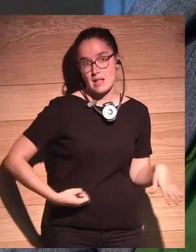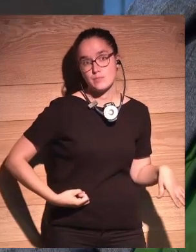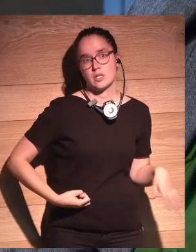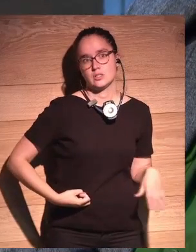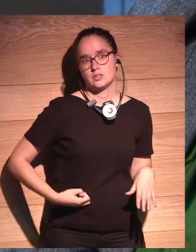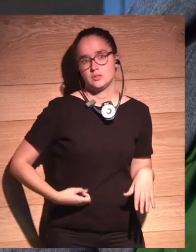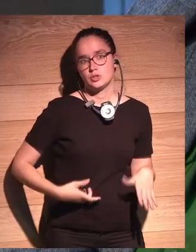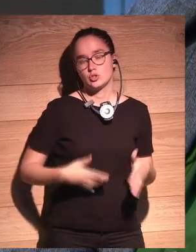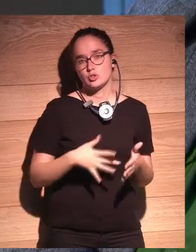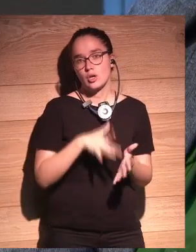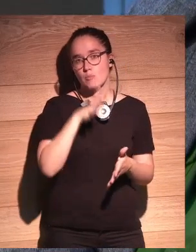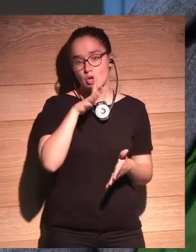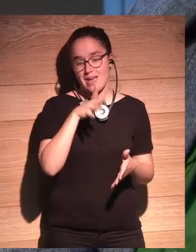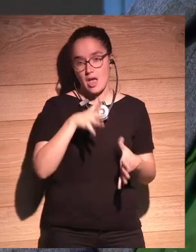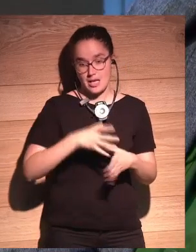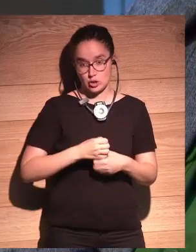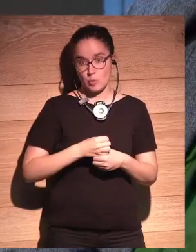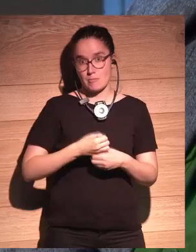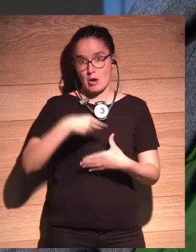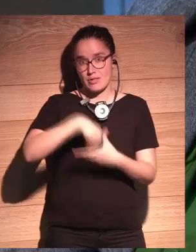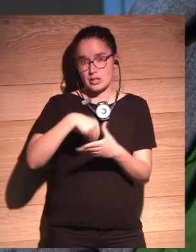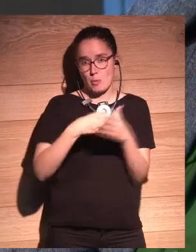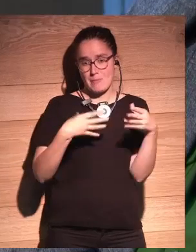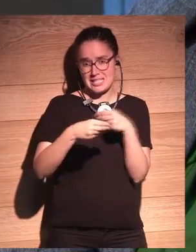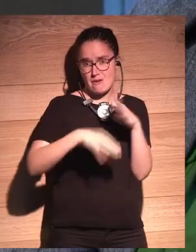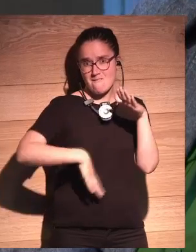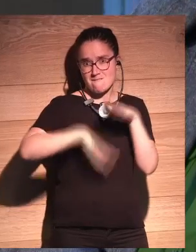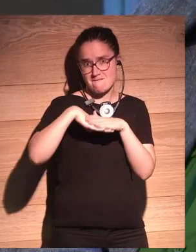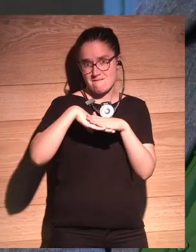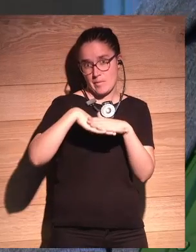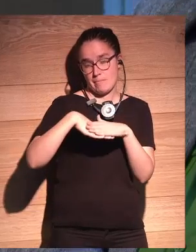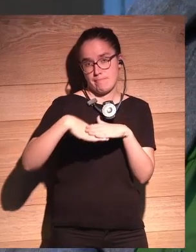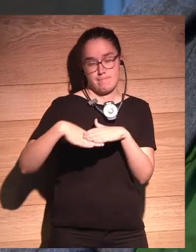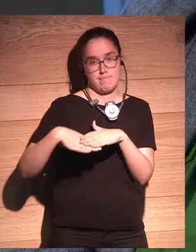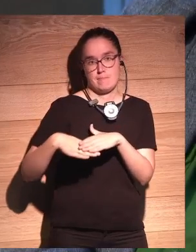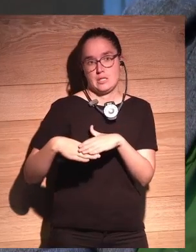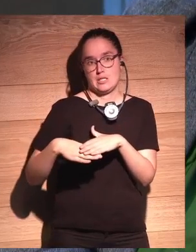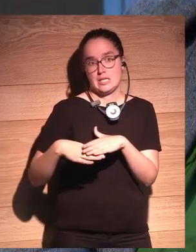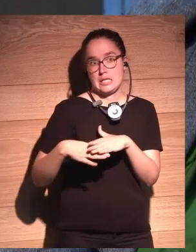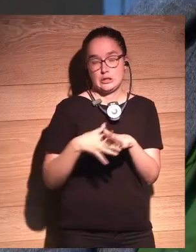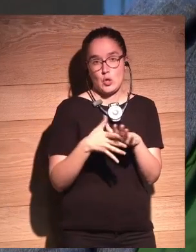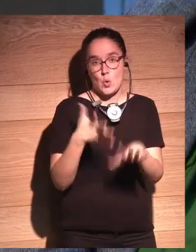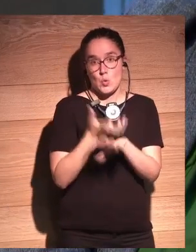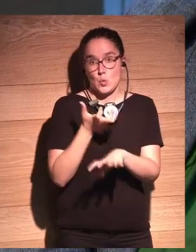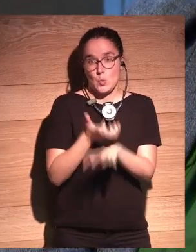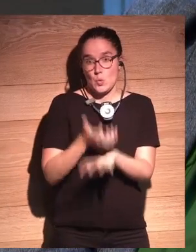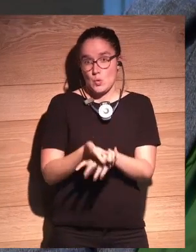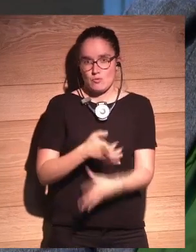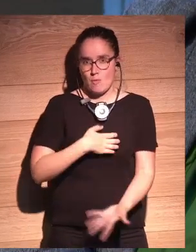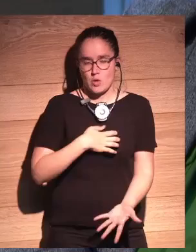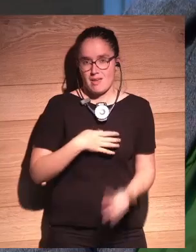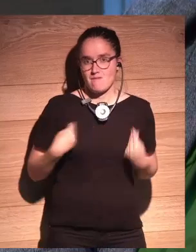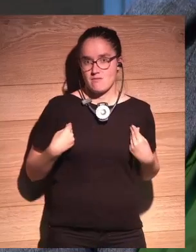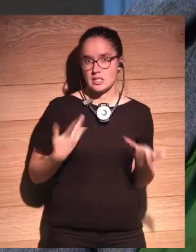bags inside the stomach, and it was not able to take up any nutrition. And they showed very